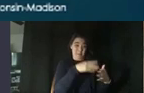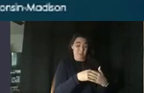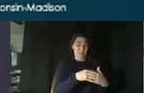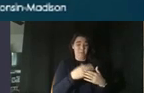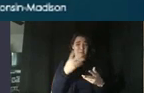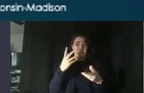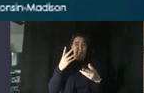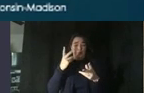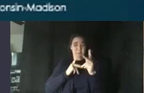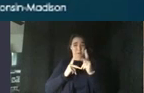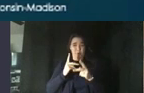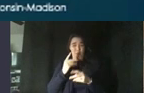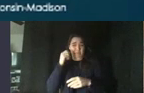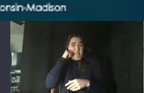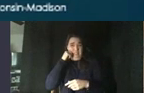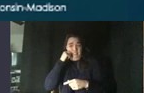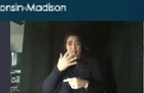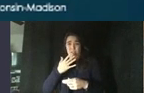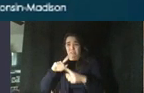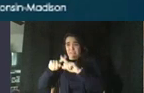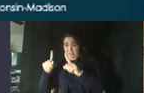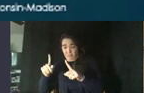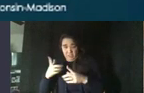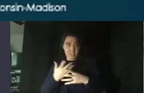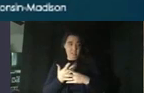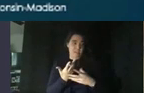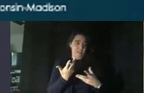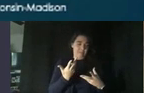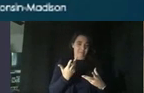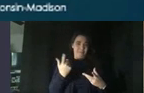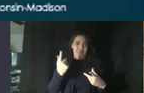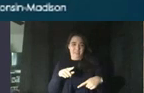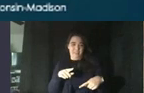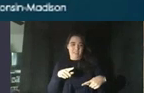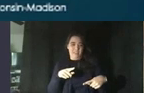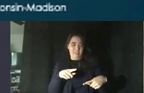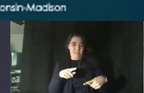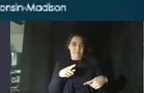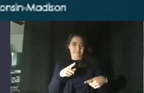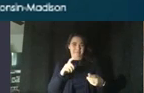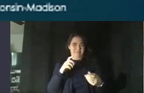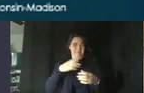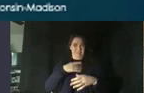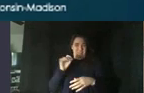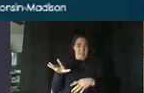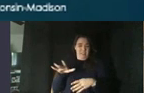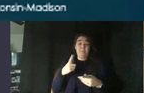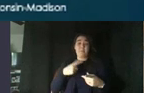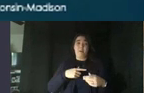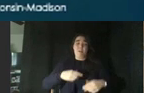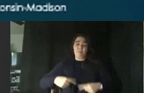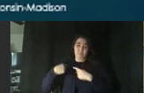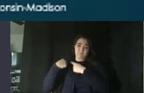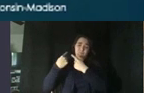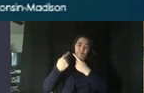and their family changed, they changed their way of thinking and had a love for people of color.